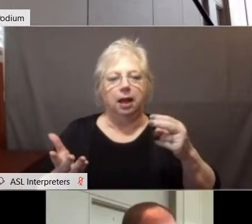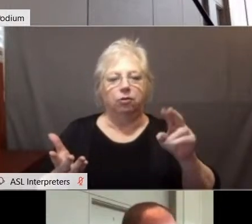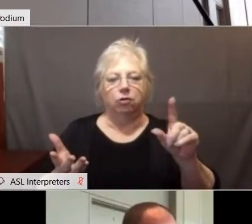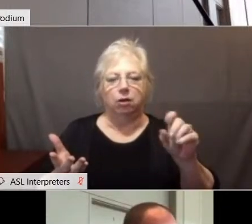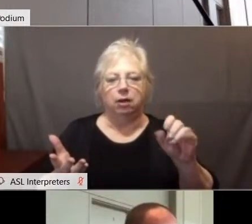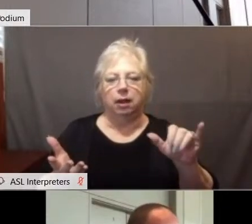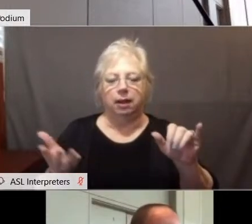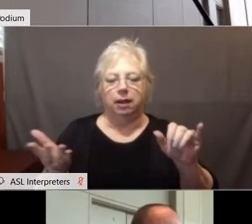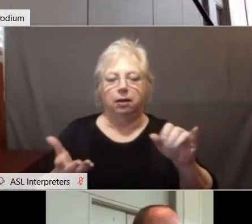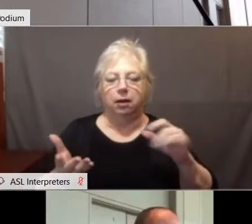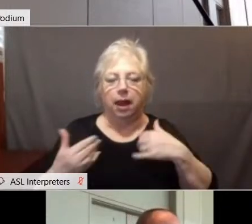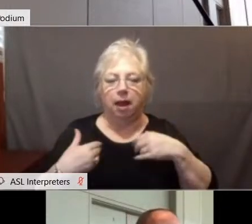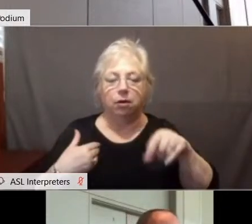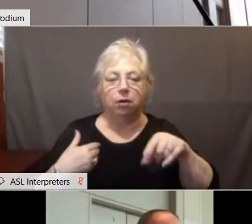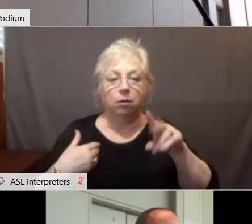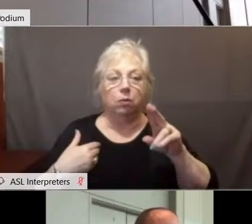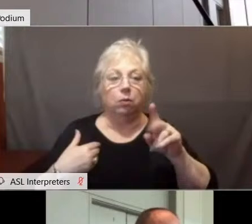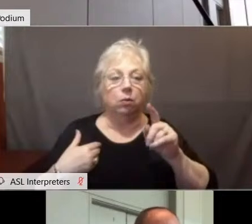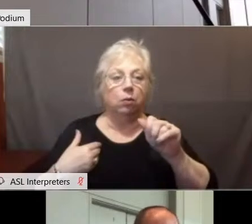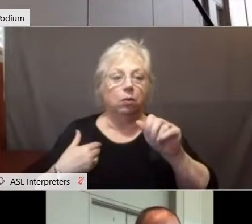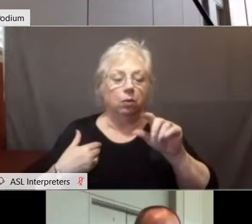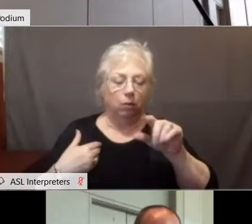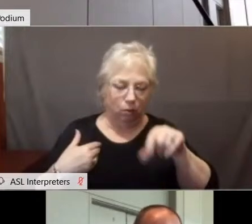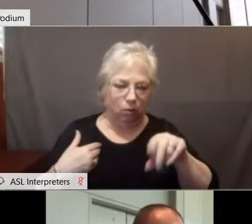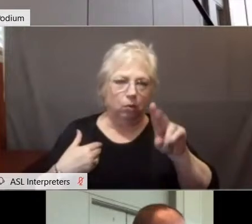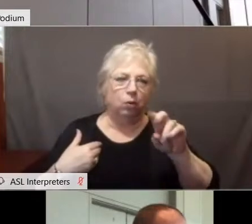Do we have a quorum?